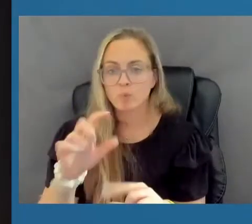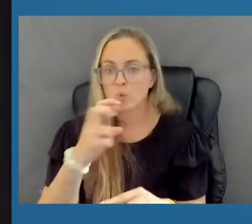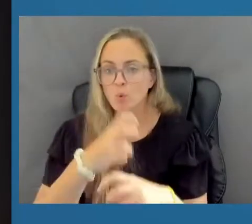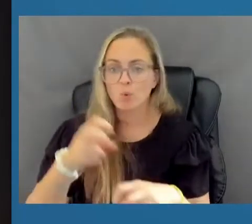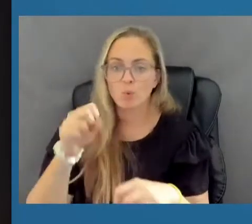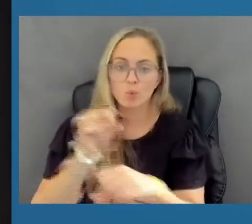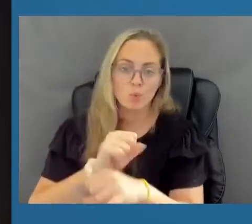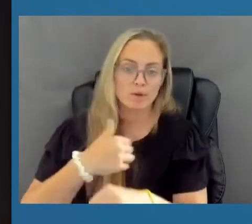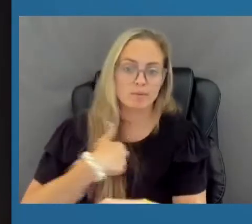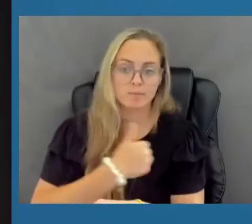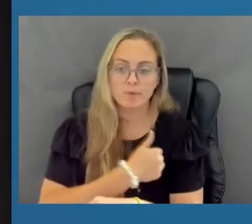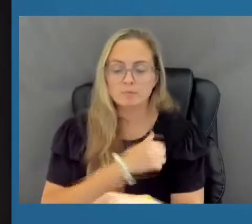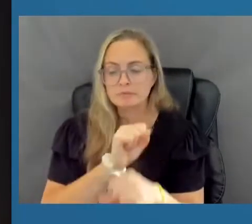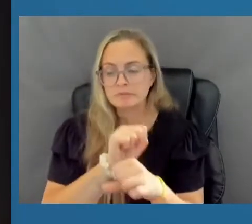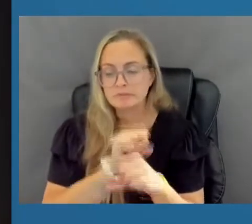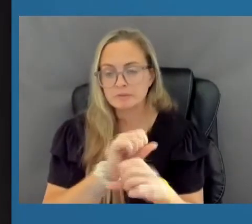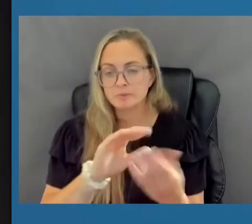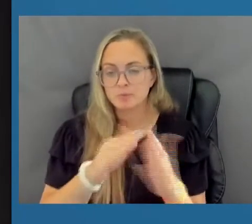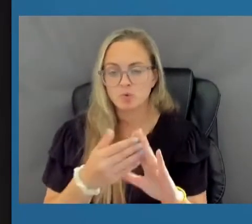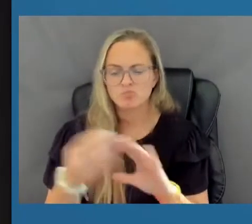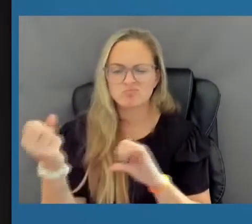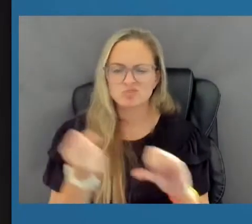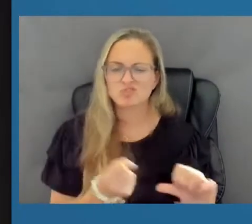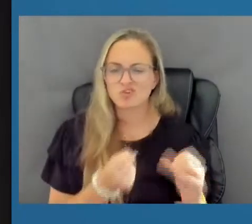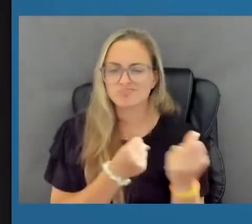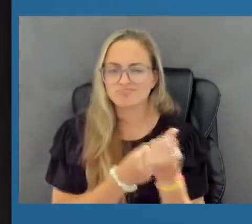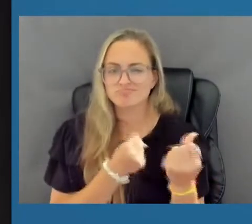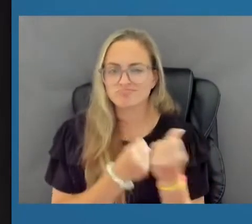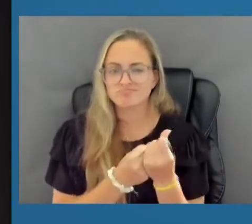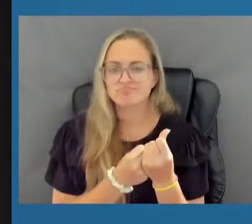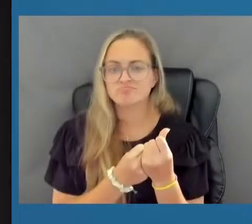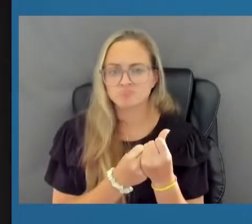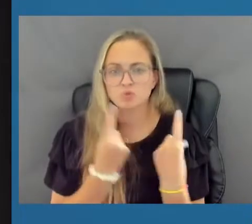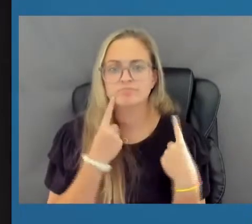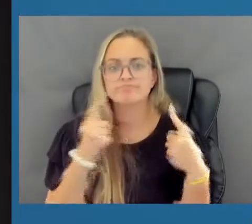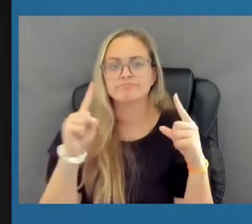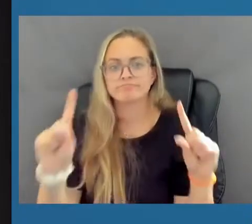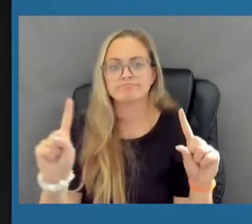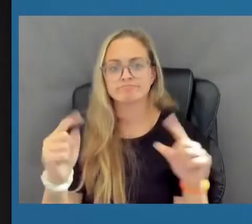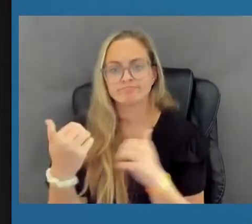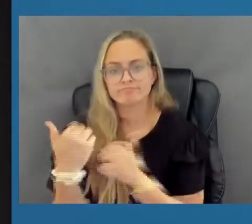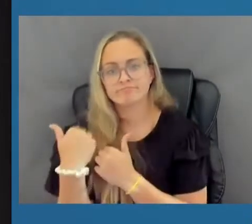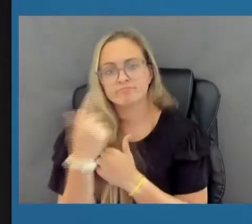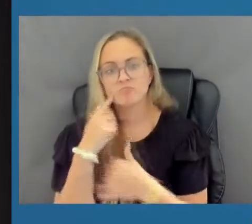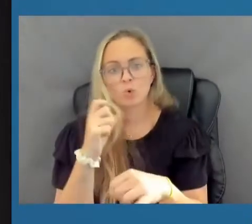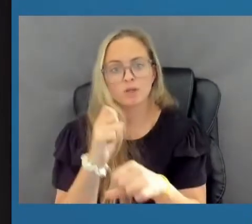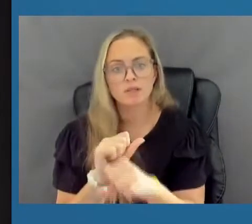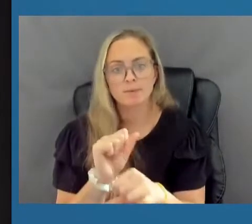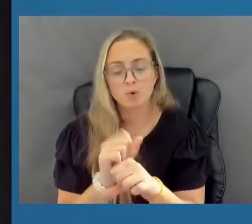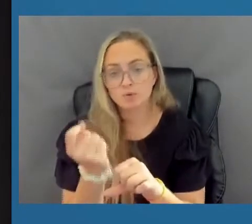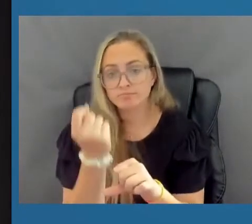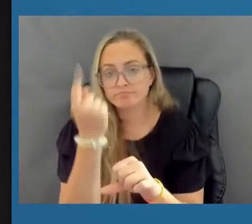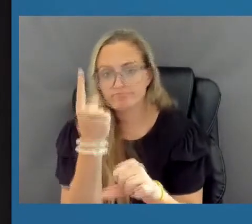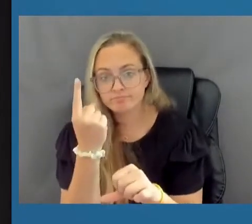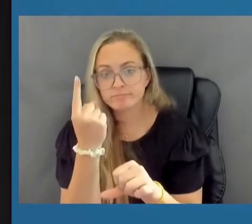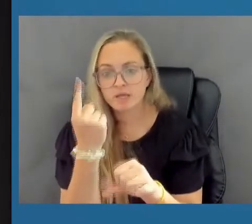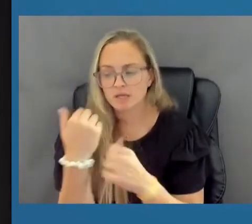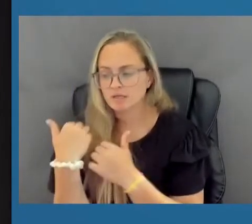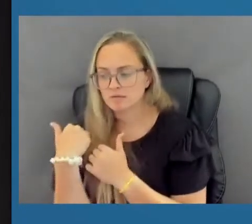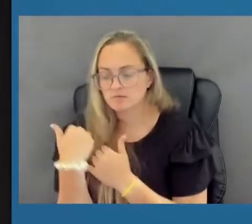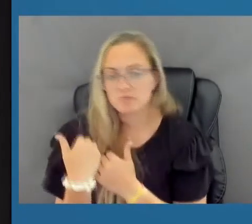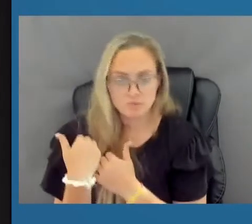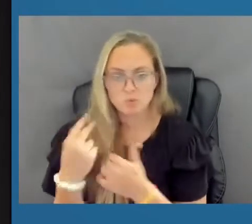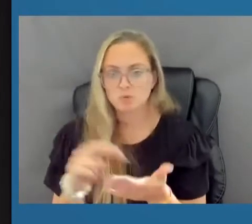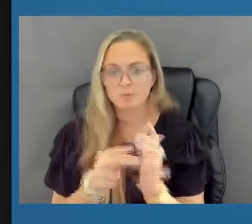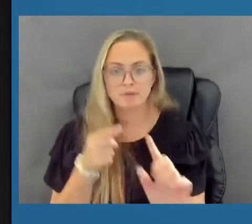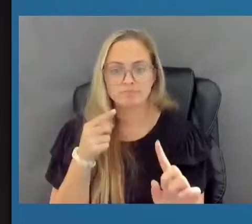labor community, and was a strong, strong advocate to get this done on behalf of labor and also understanding it lift a burden on business as well. So,